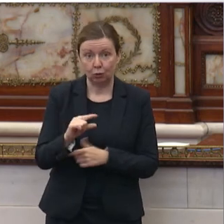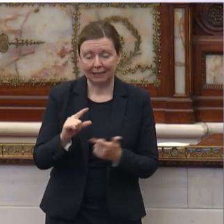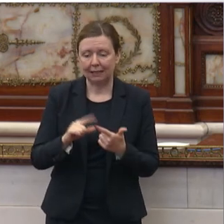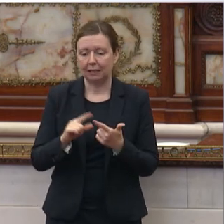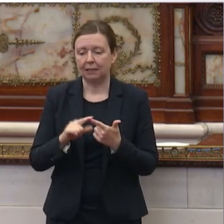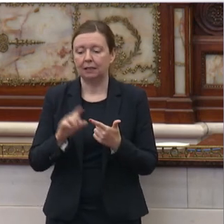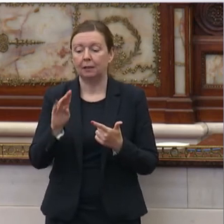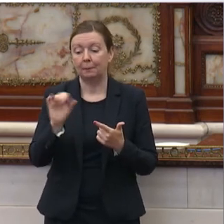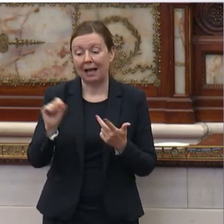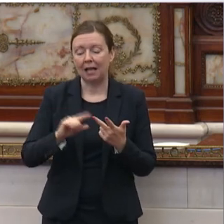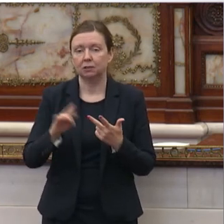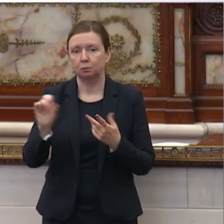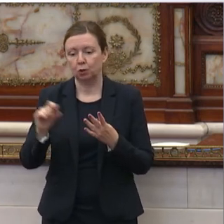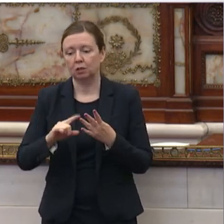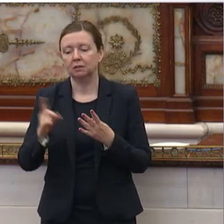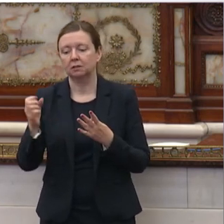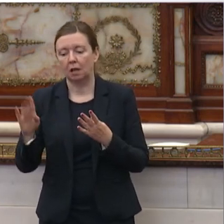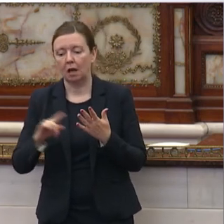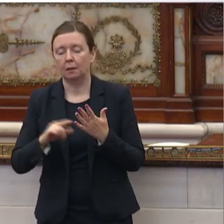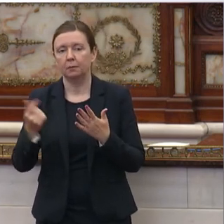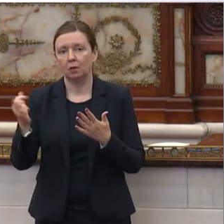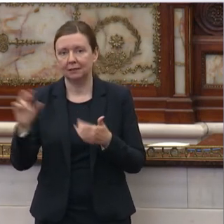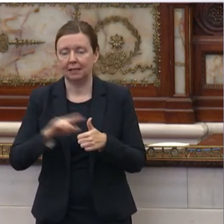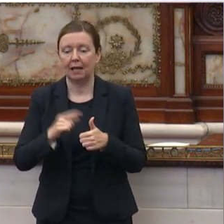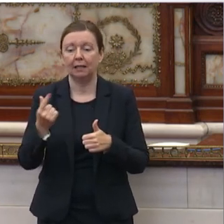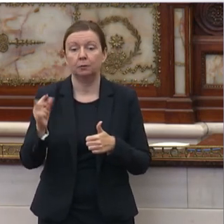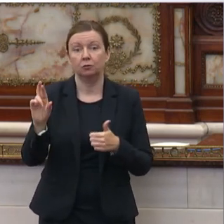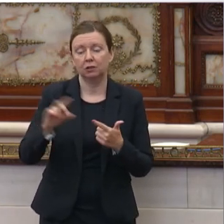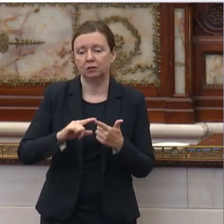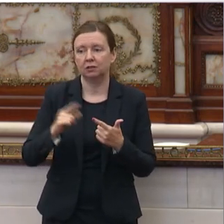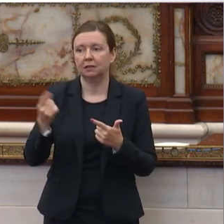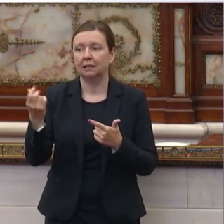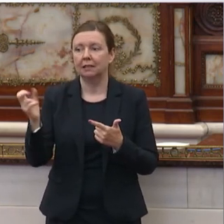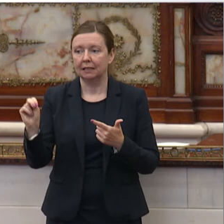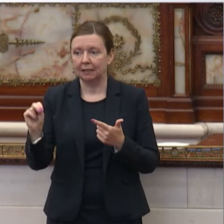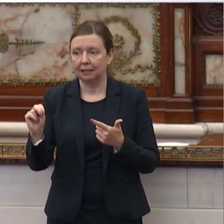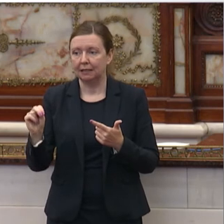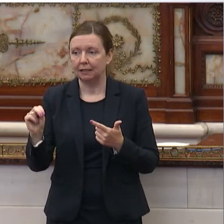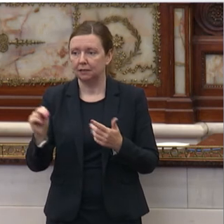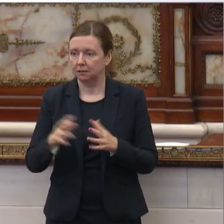Members Bass, Brooks, Dom, Gauthier, Gilmore Richardson, Hina.